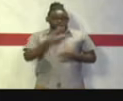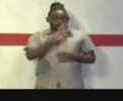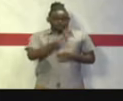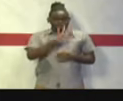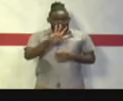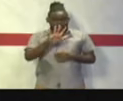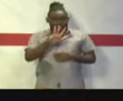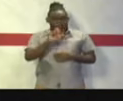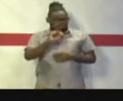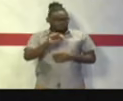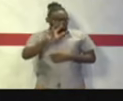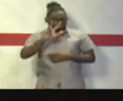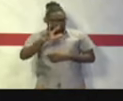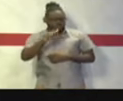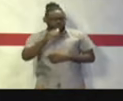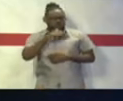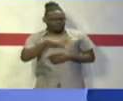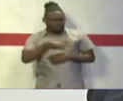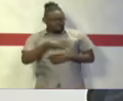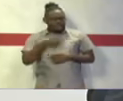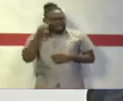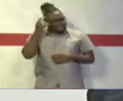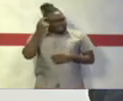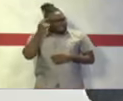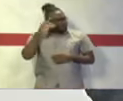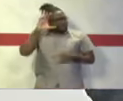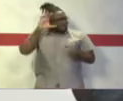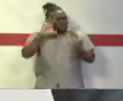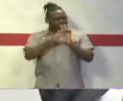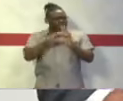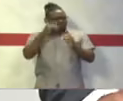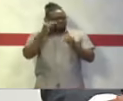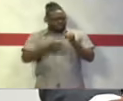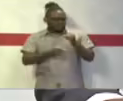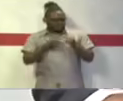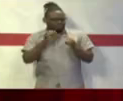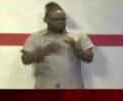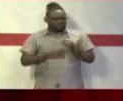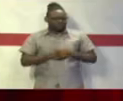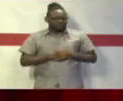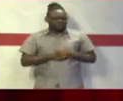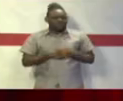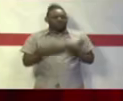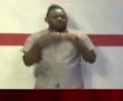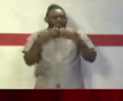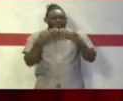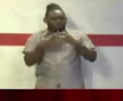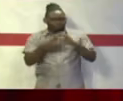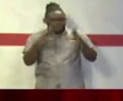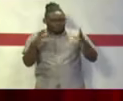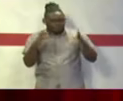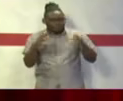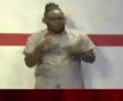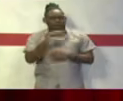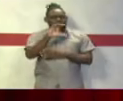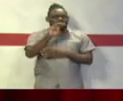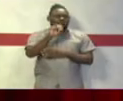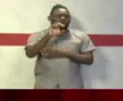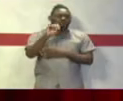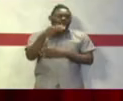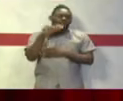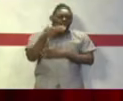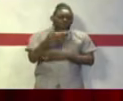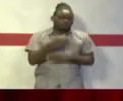slide and the end of the clinical update for this morning. Thank you very much, CMO. Now, I have heard, I'm sure